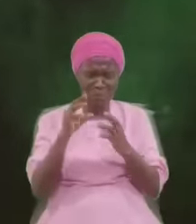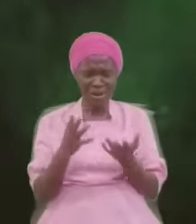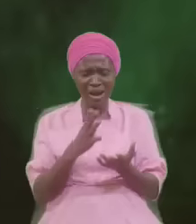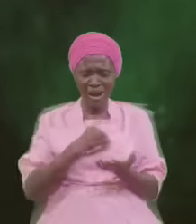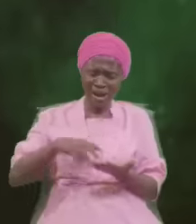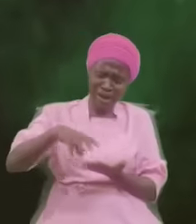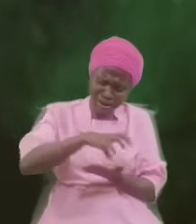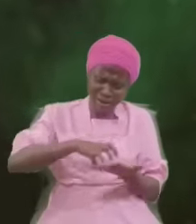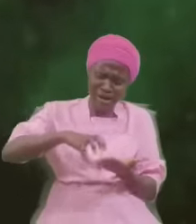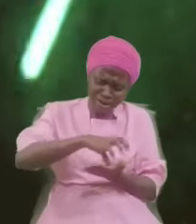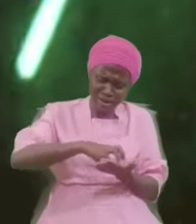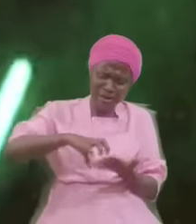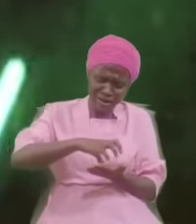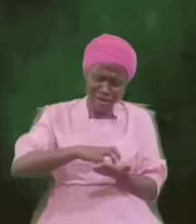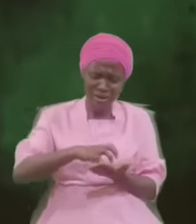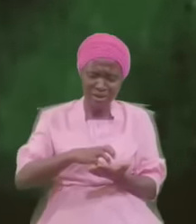confusion,